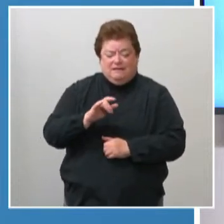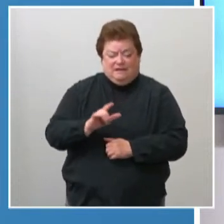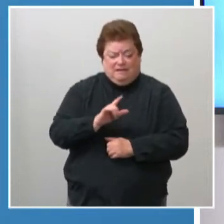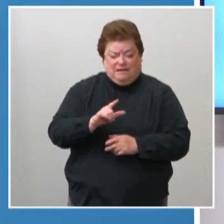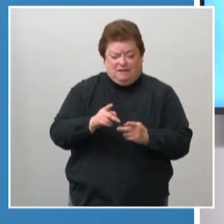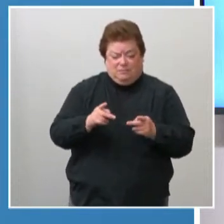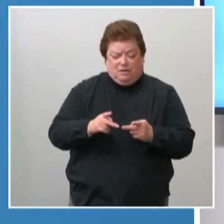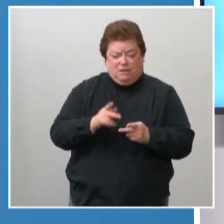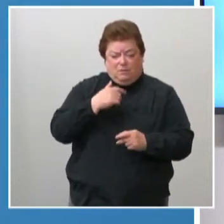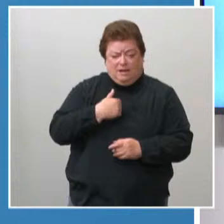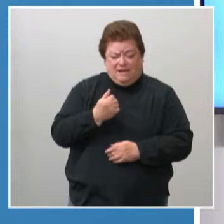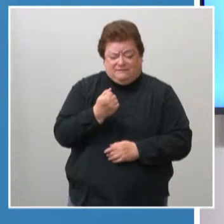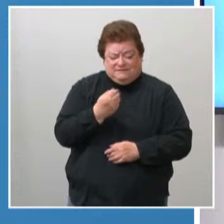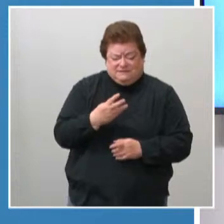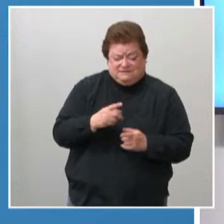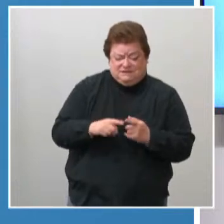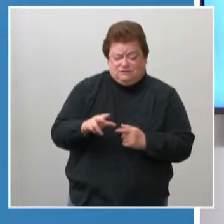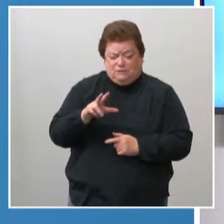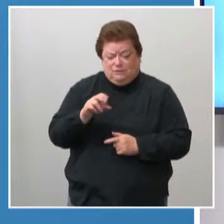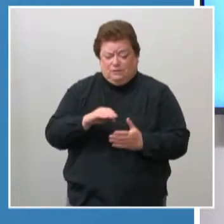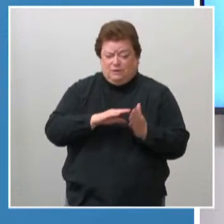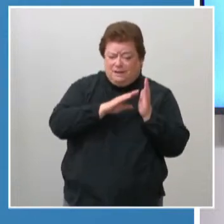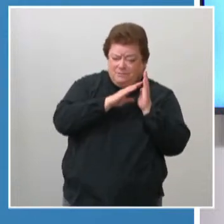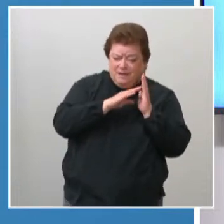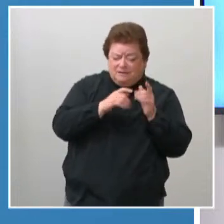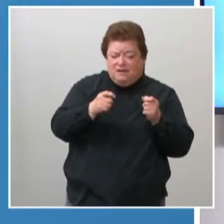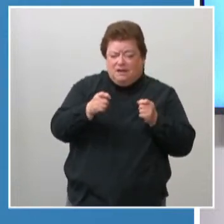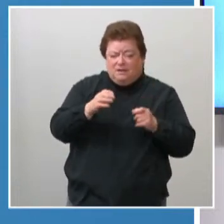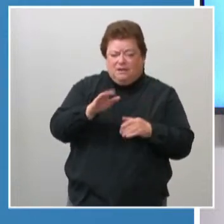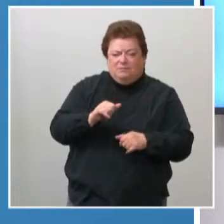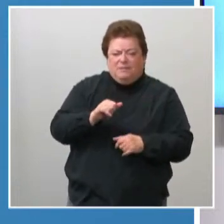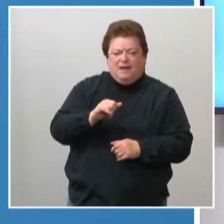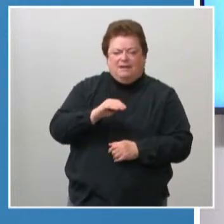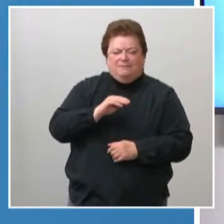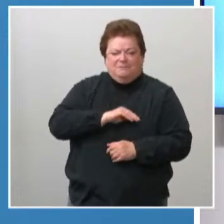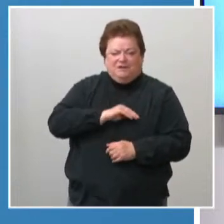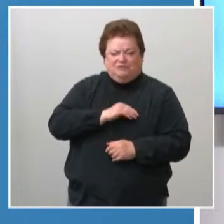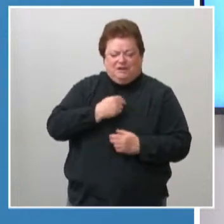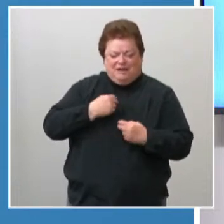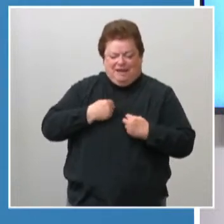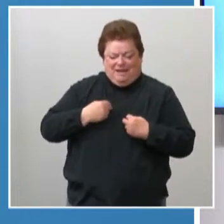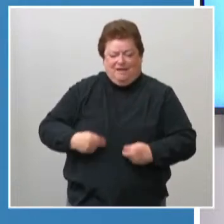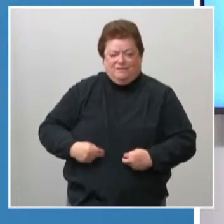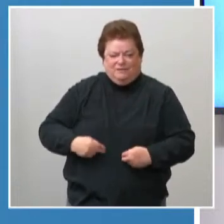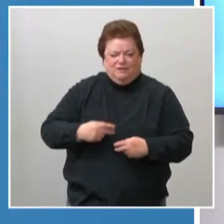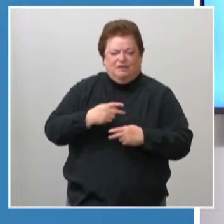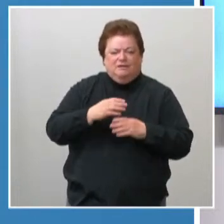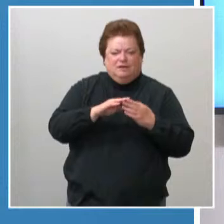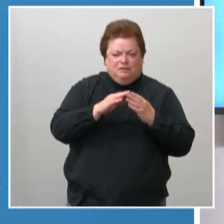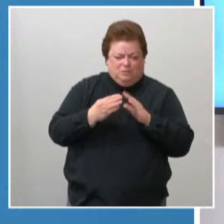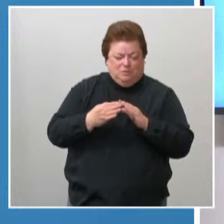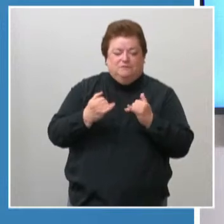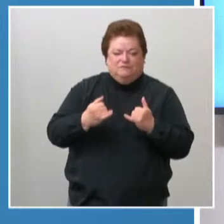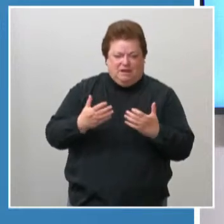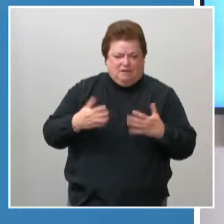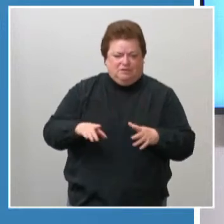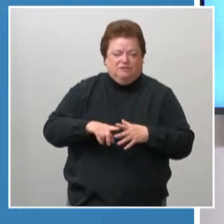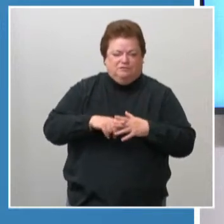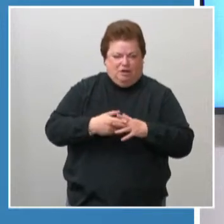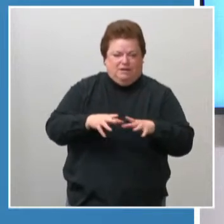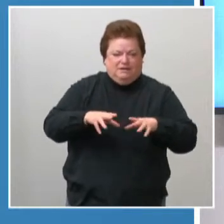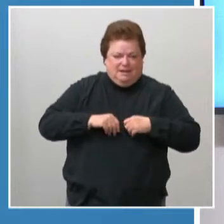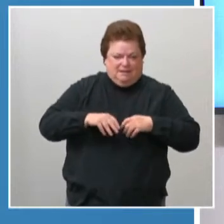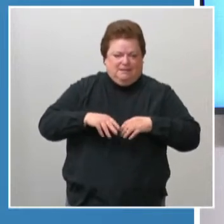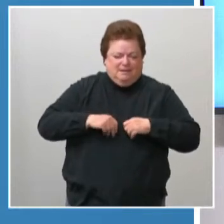between 16 and 36 beds operated by Mission Health Communities, and they've started taking these patients, as we